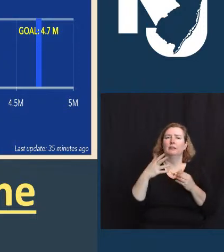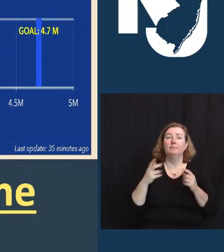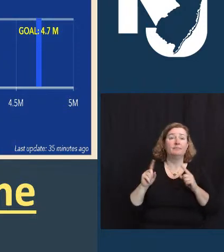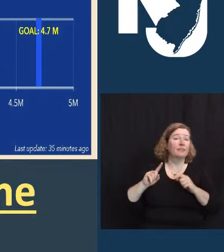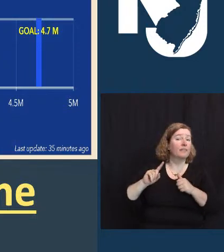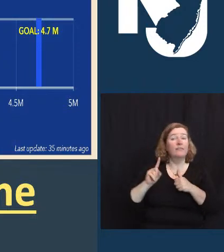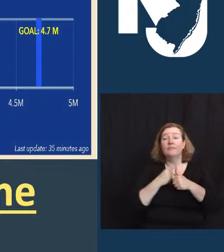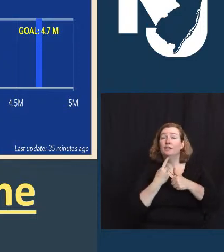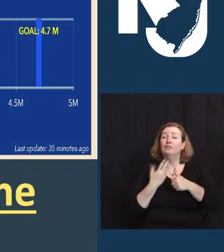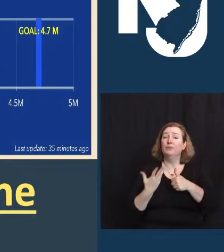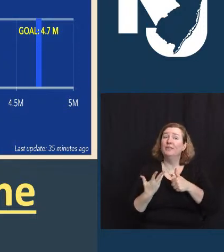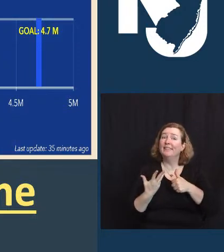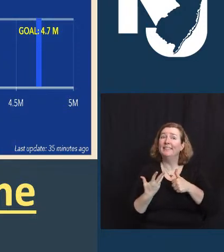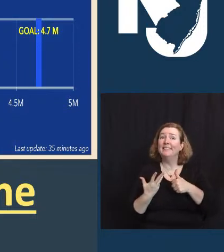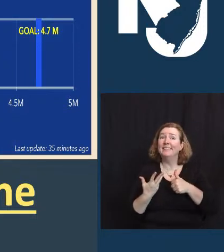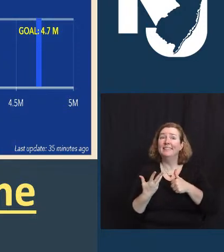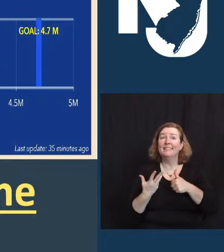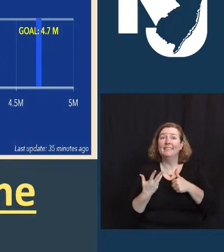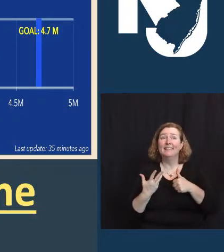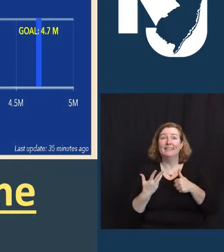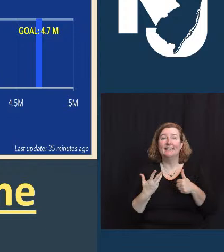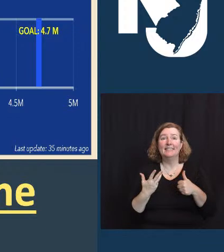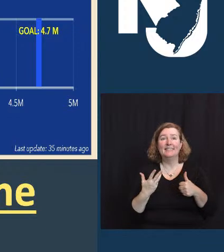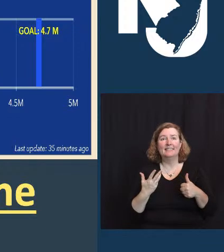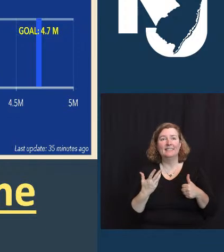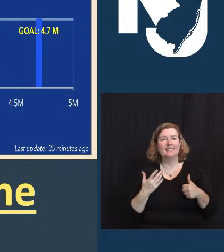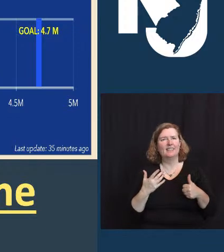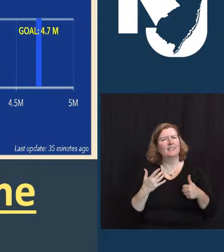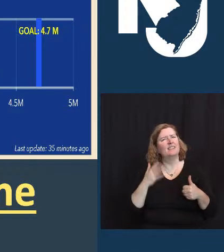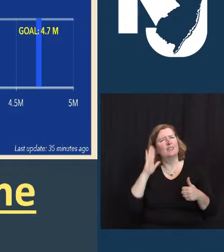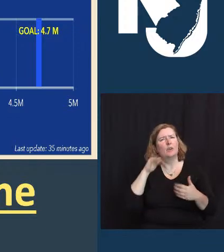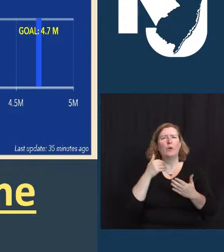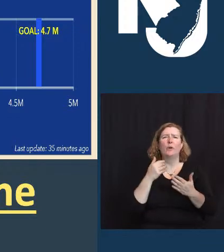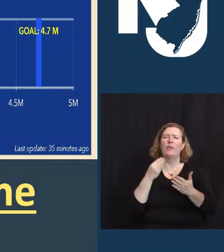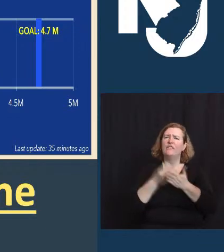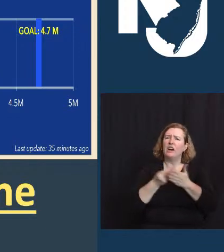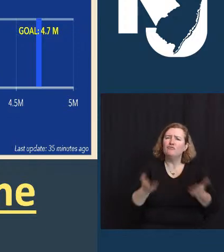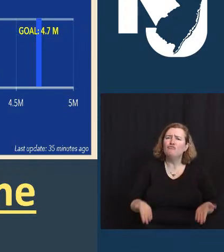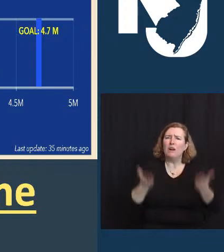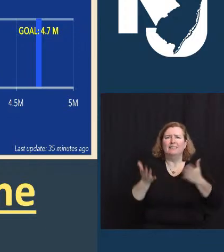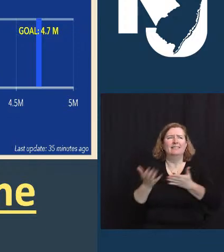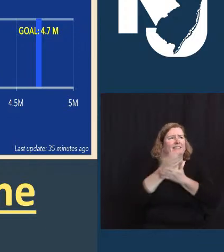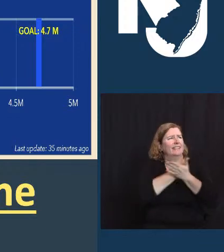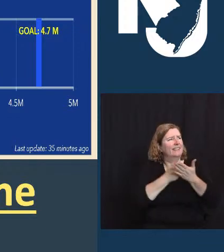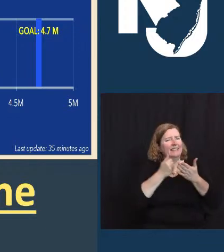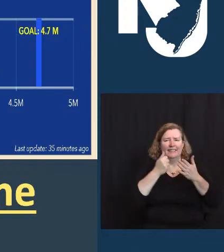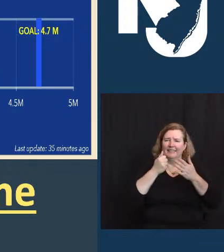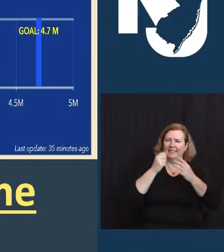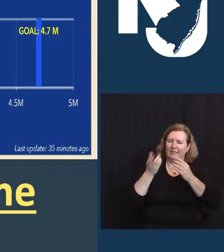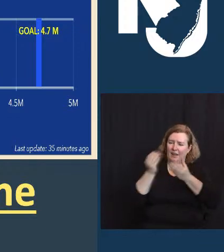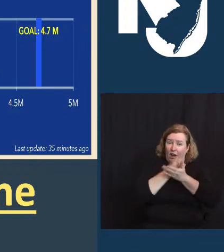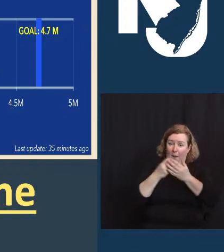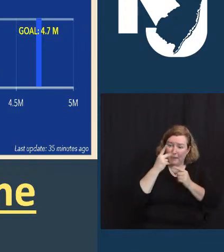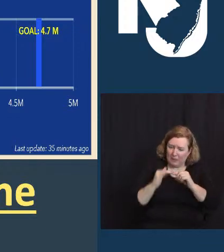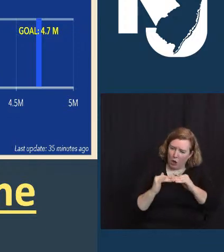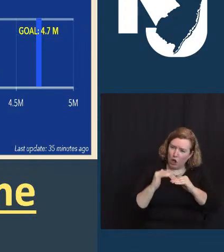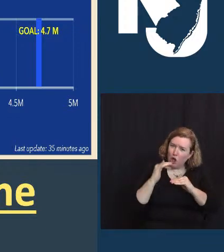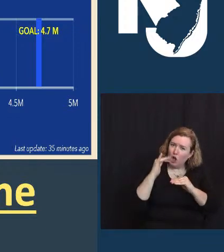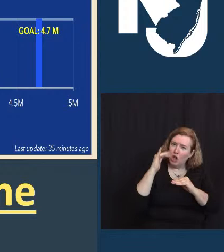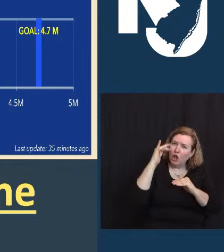looks like a United Way appeal. We should have the thing going up like the thermometer. A total of